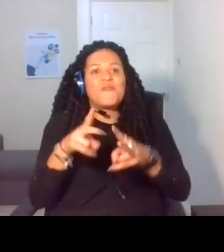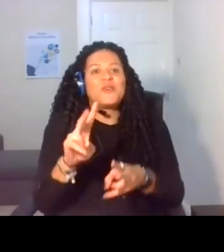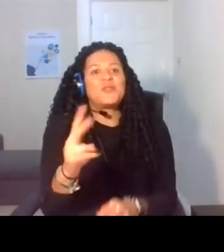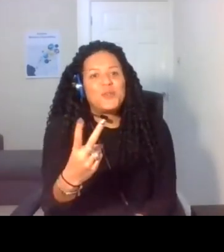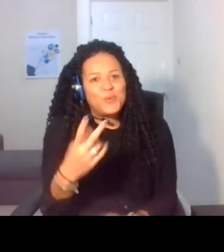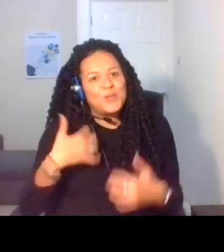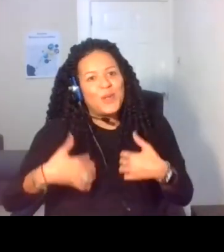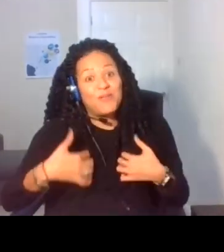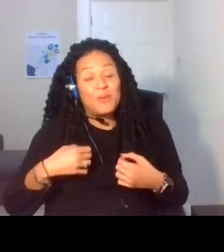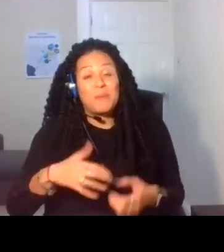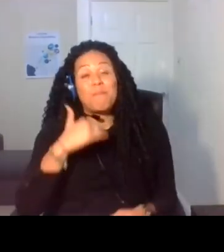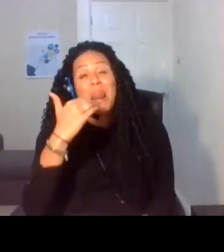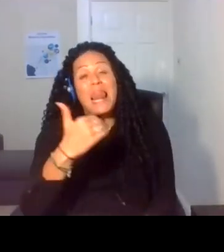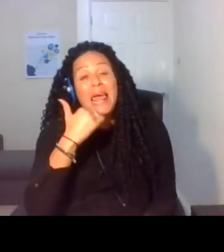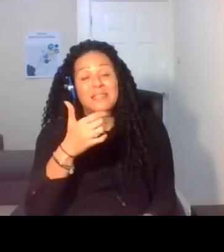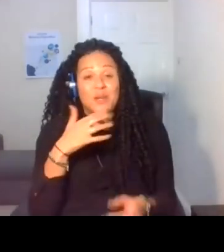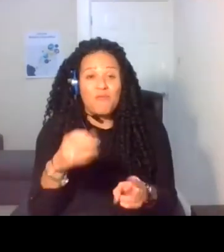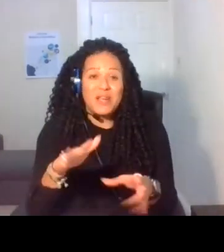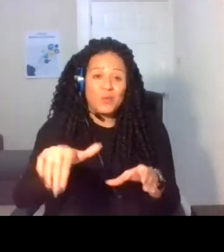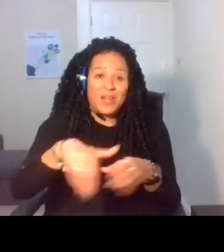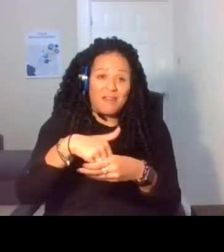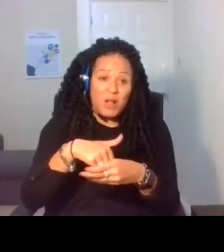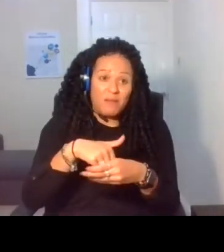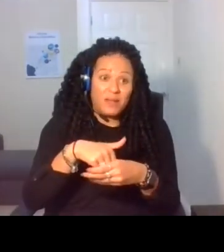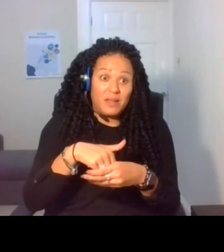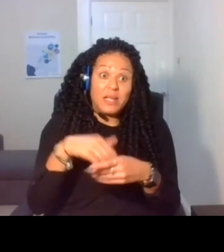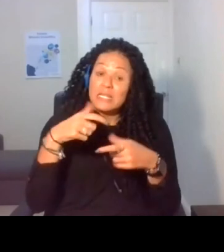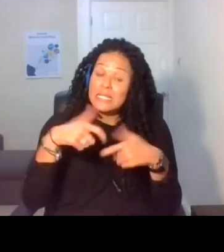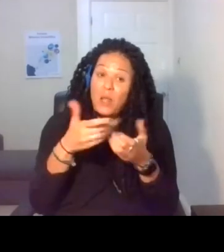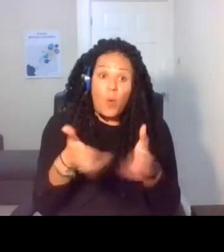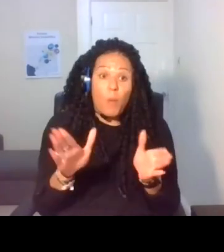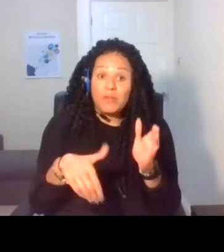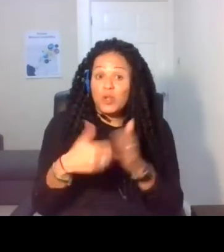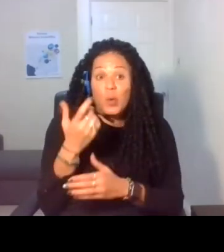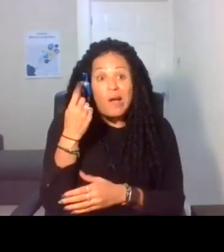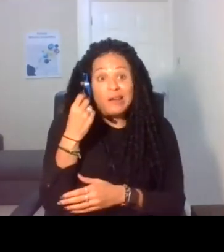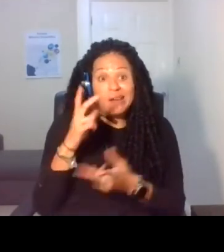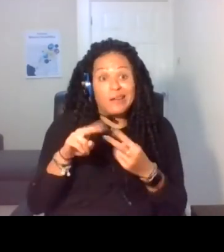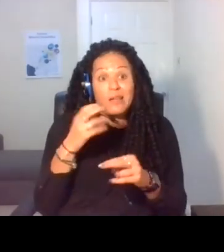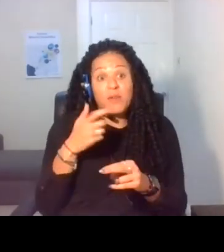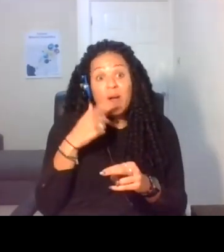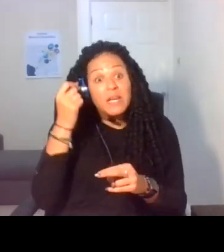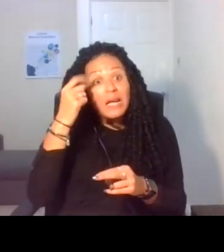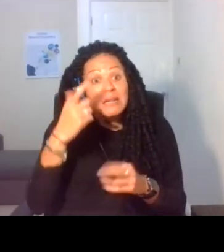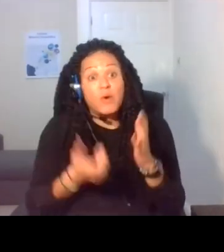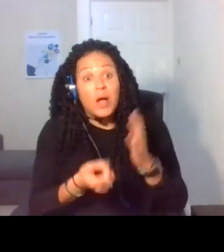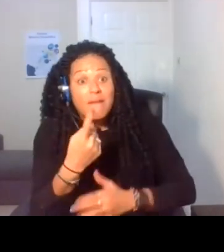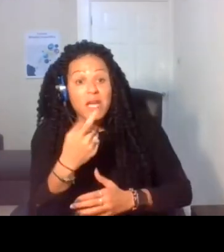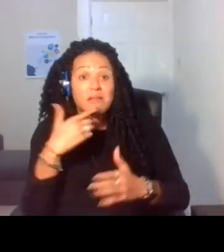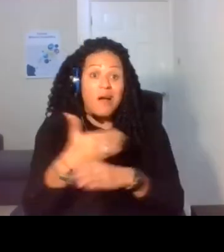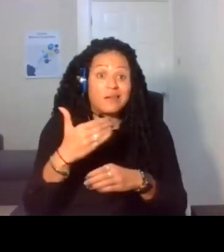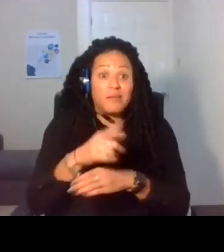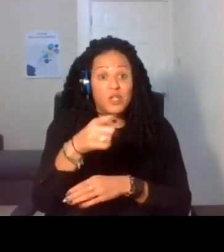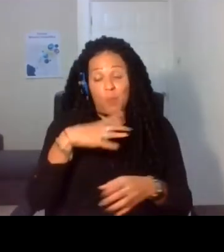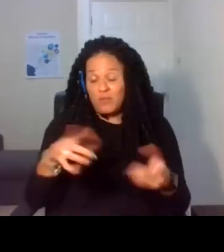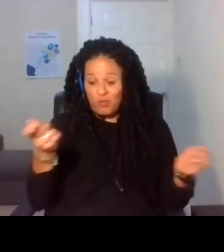So there are plenty of ways to get involved, and we are still open to new ideas. So if you have an idea for an event or an activity you want to run, then